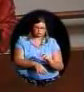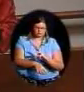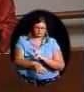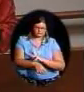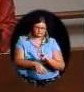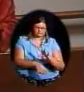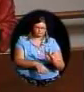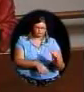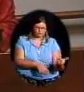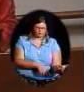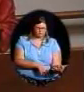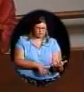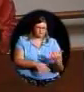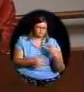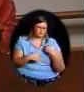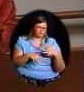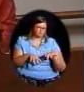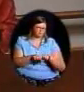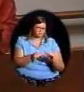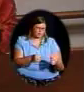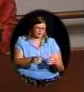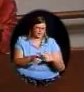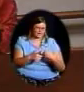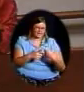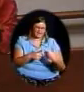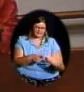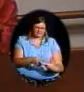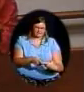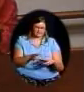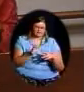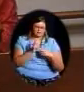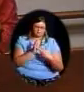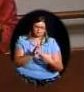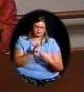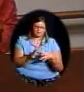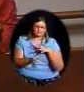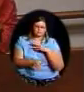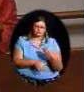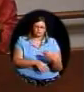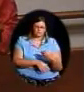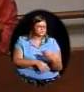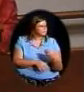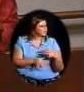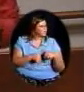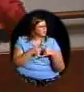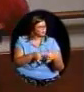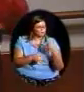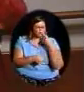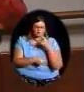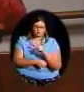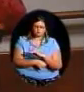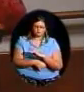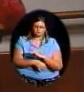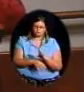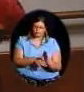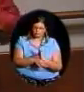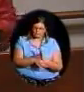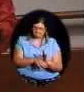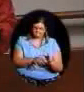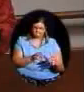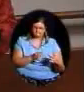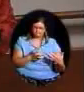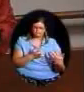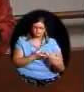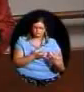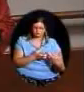a comfort break, and then following that, there will be recognitions and awards, both for business partners and for staff and students that will